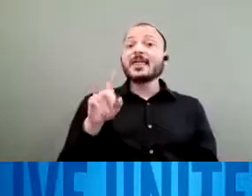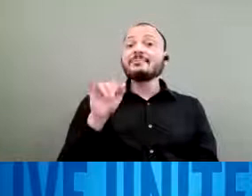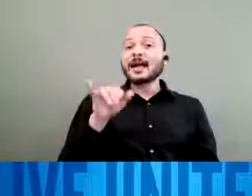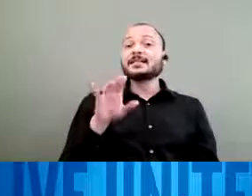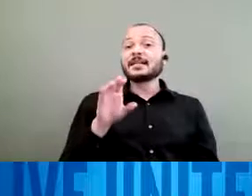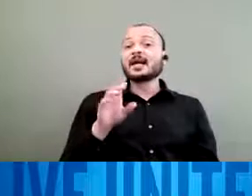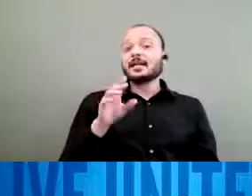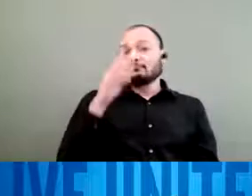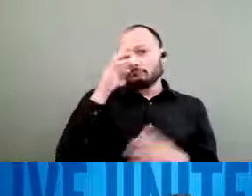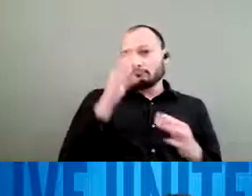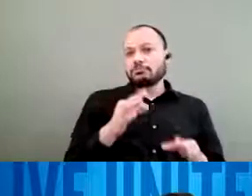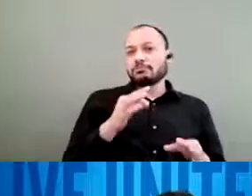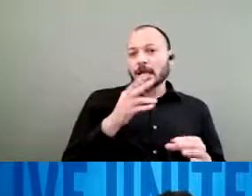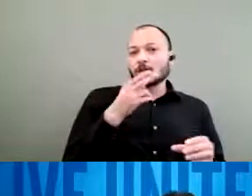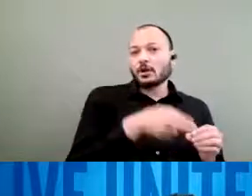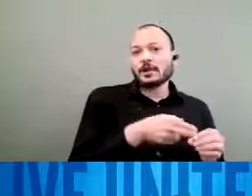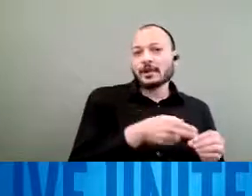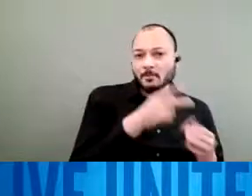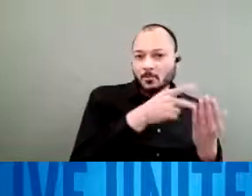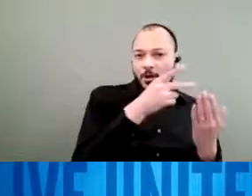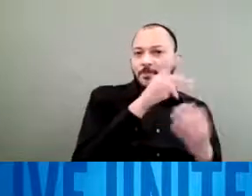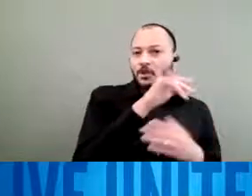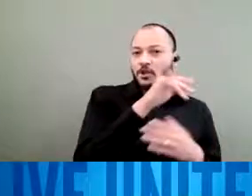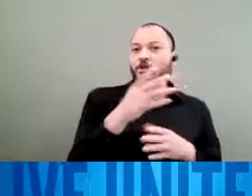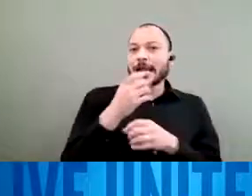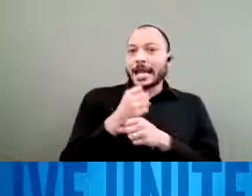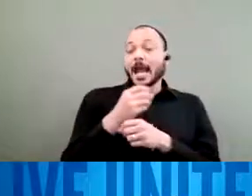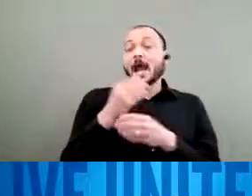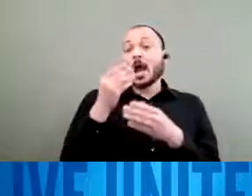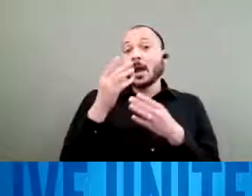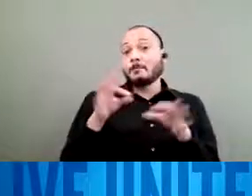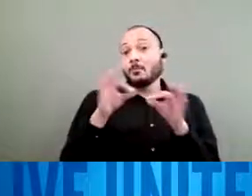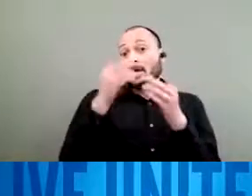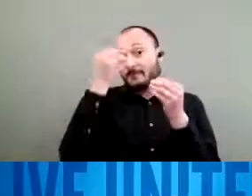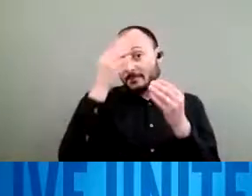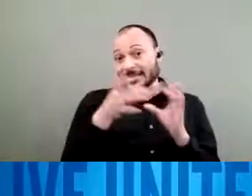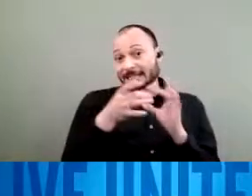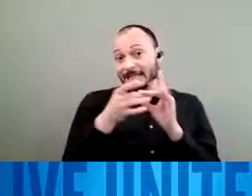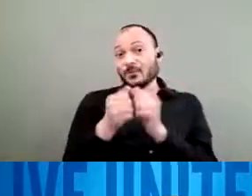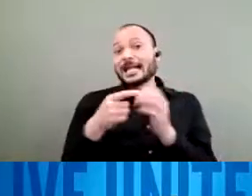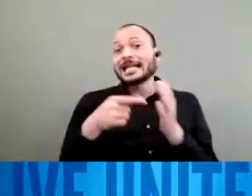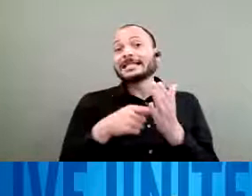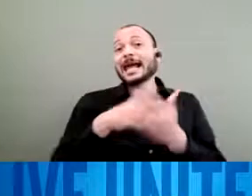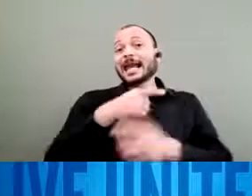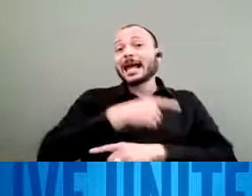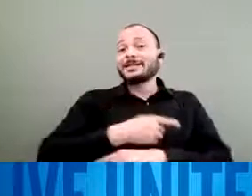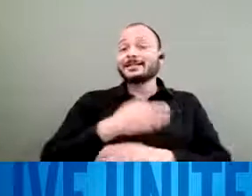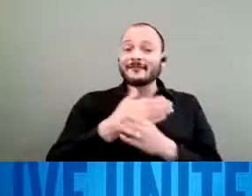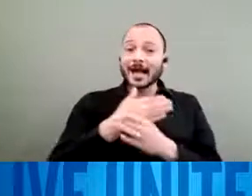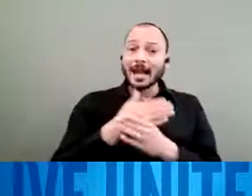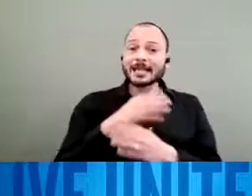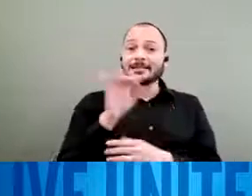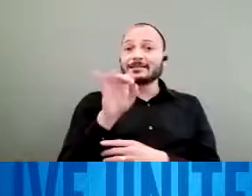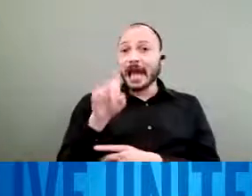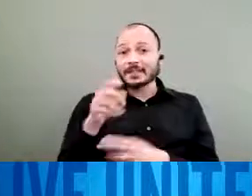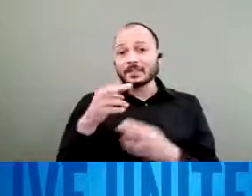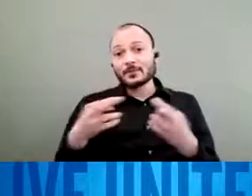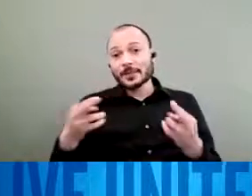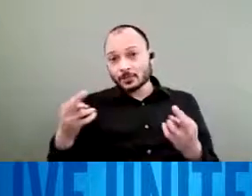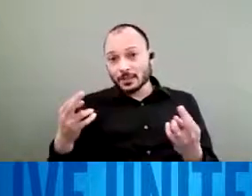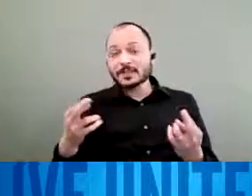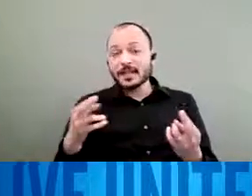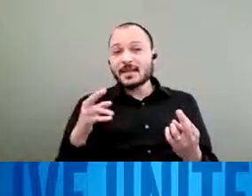receive important information, about deadlines, filing, taxes, resources.